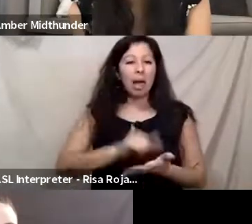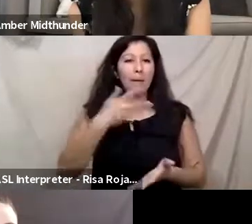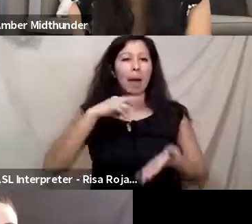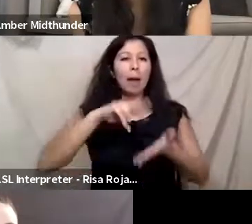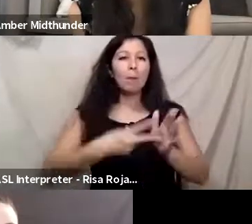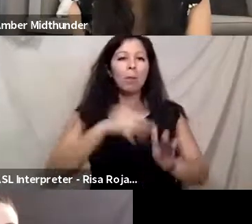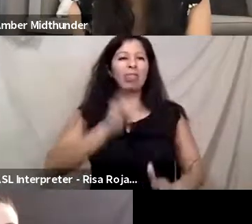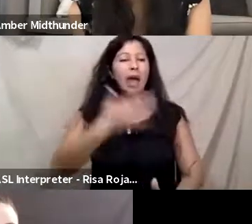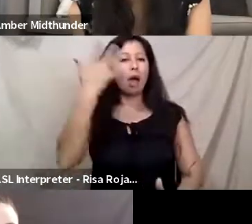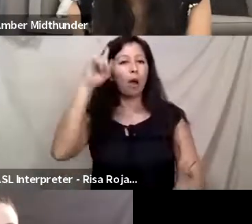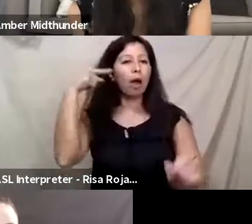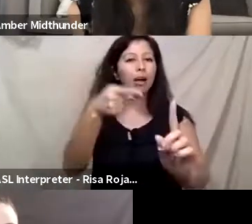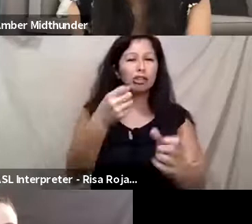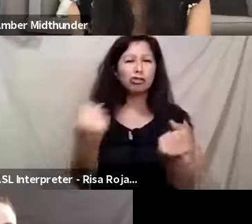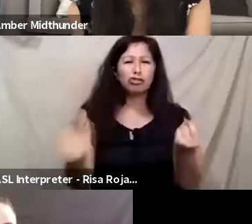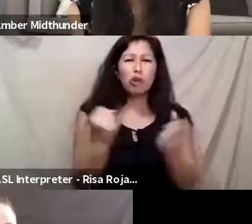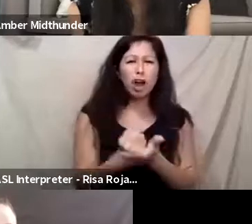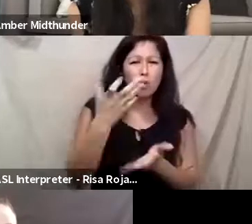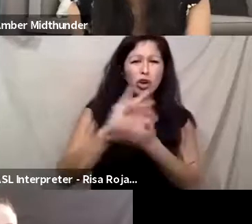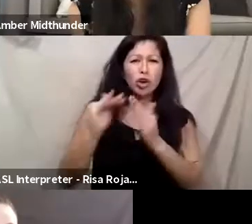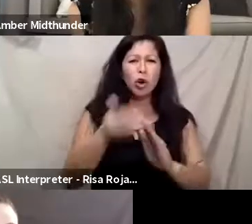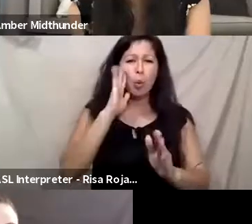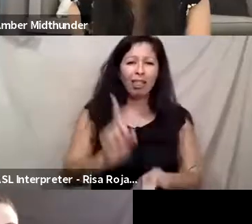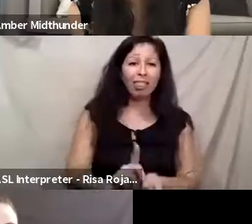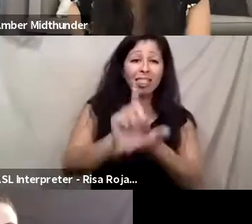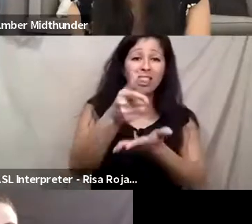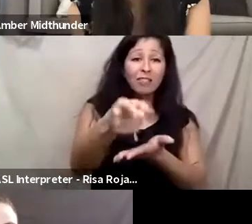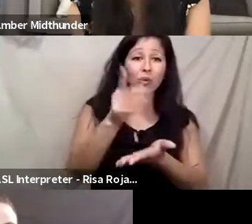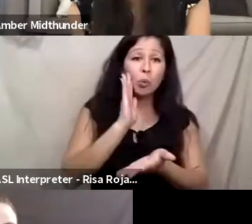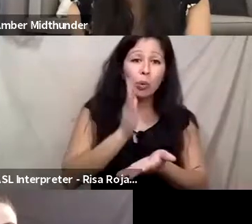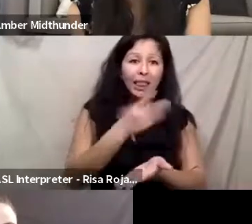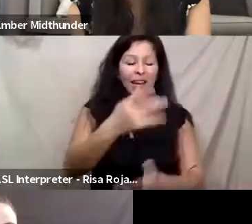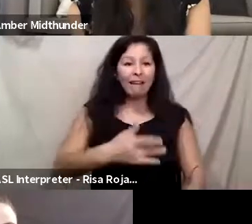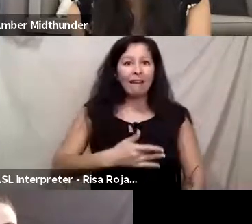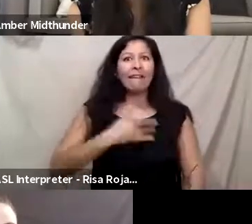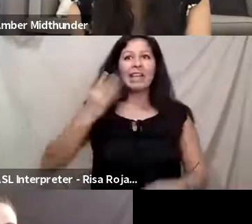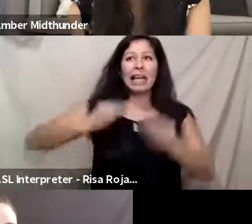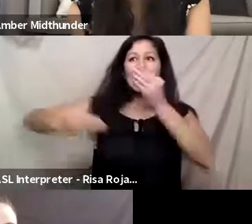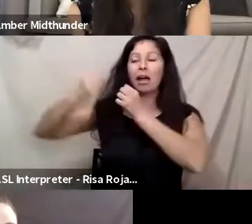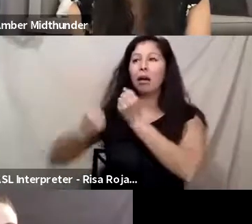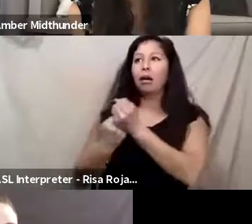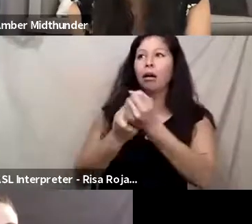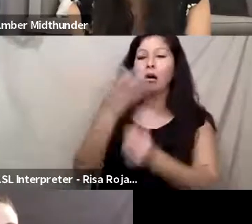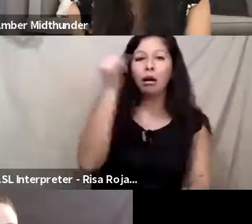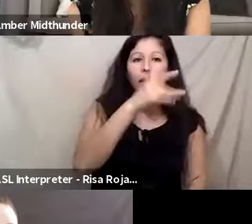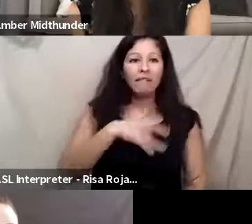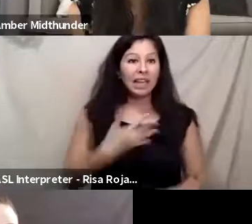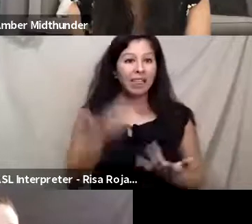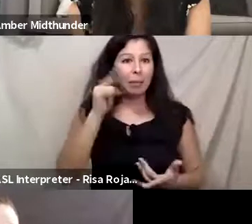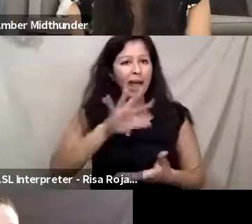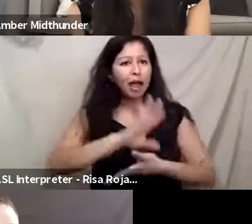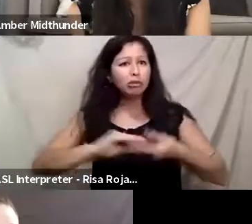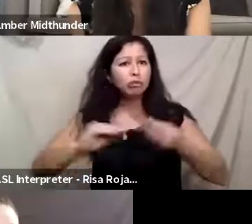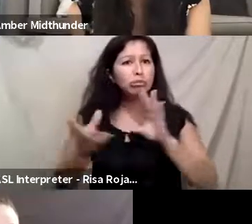this really strong, rich community that will lift you up, and you feel your ancestors, you feel things, because these are stories